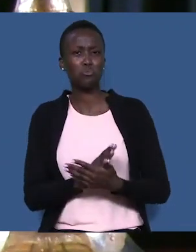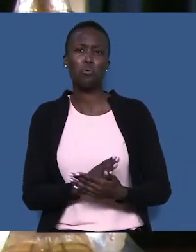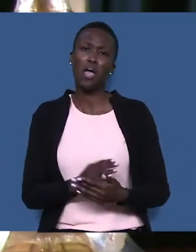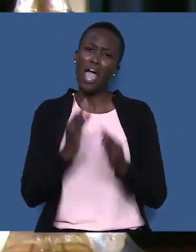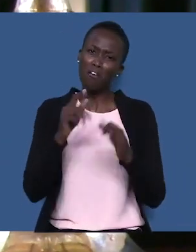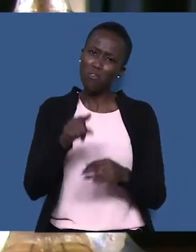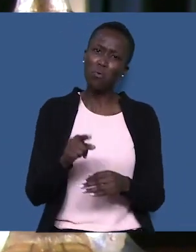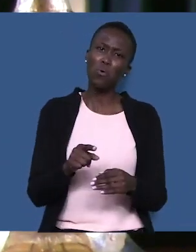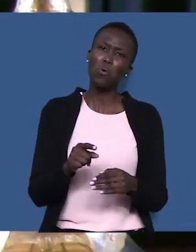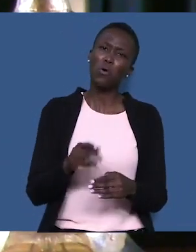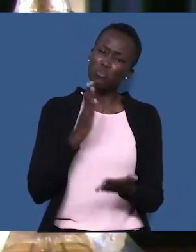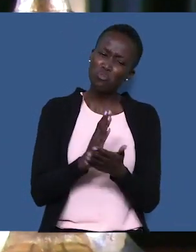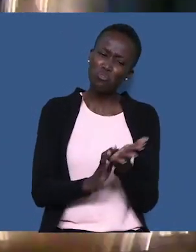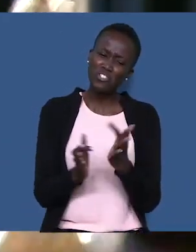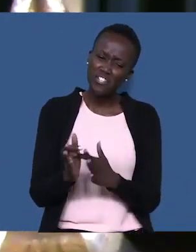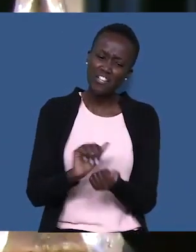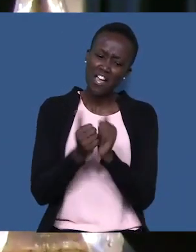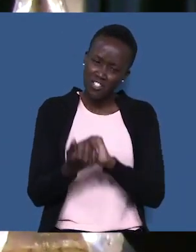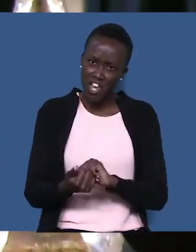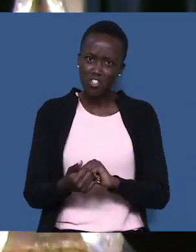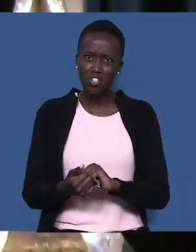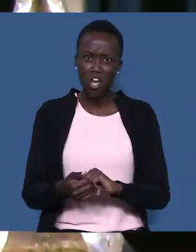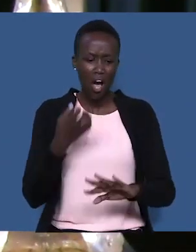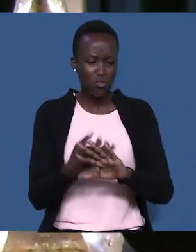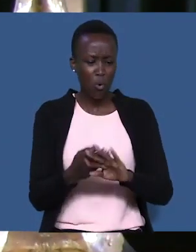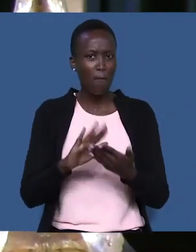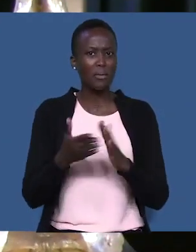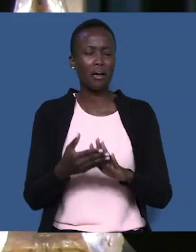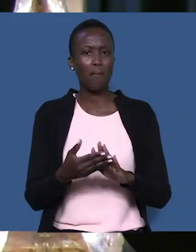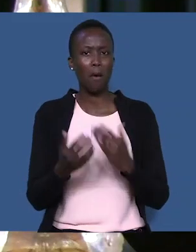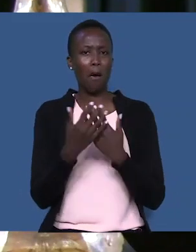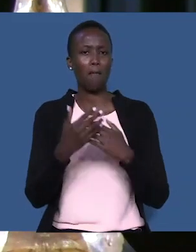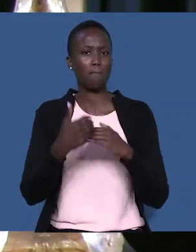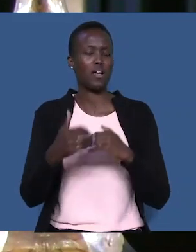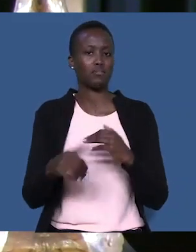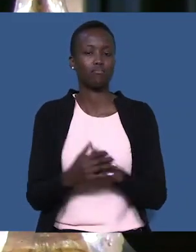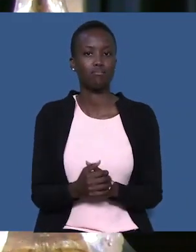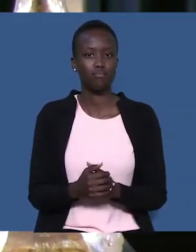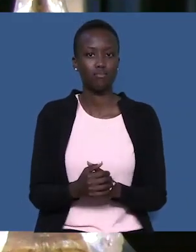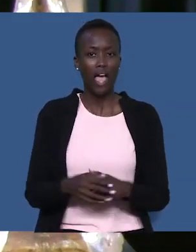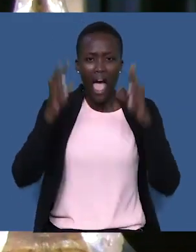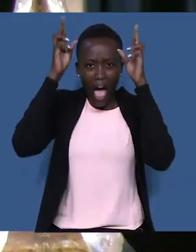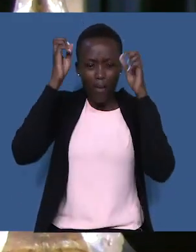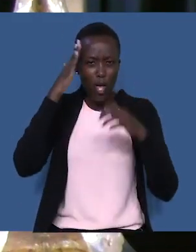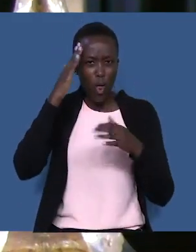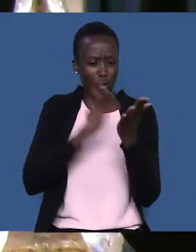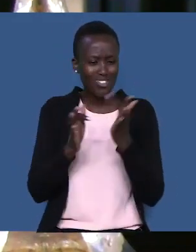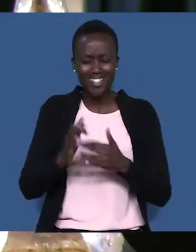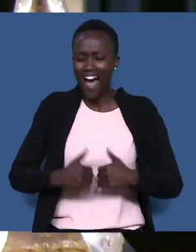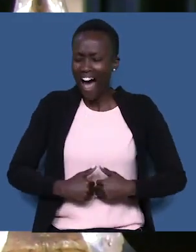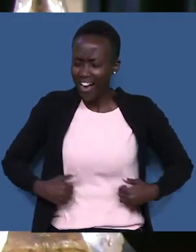if you're the Son of God, turn these stones into bread. Because he simply knew Jesus was hungry, The enemy wanted Jesus to begin to eat,